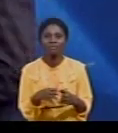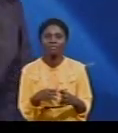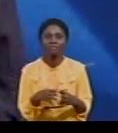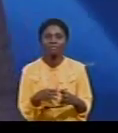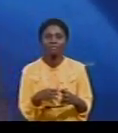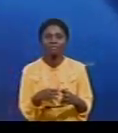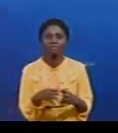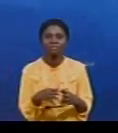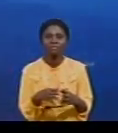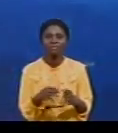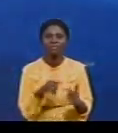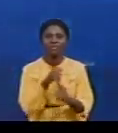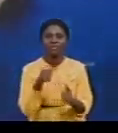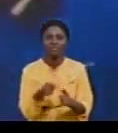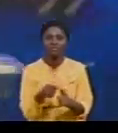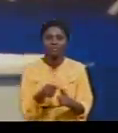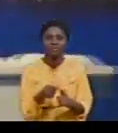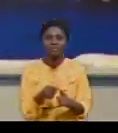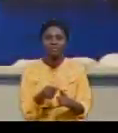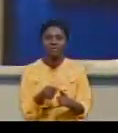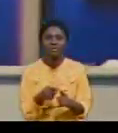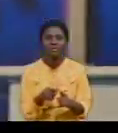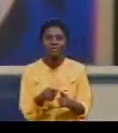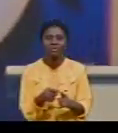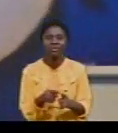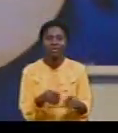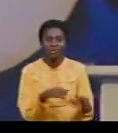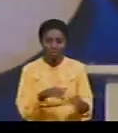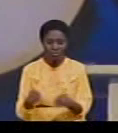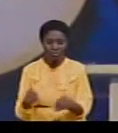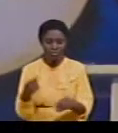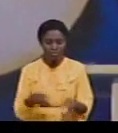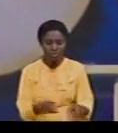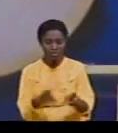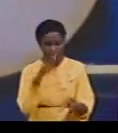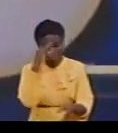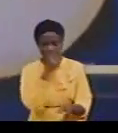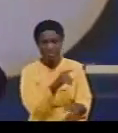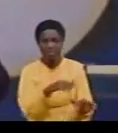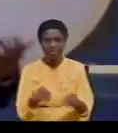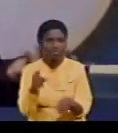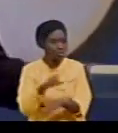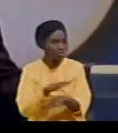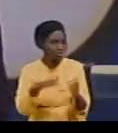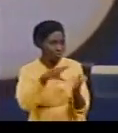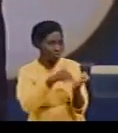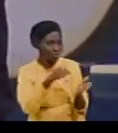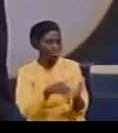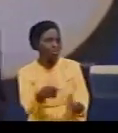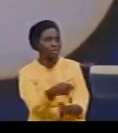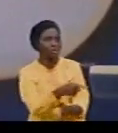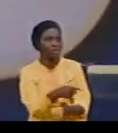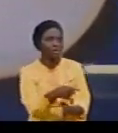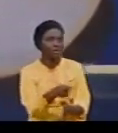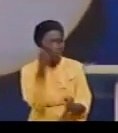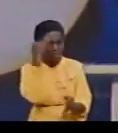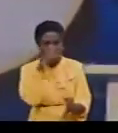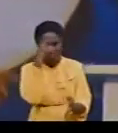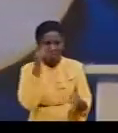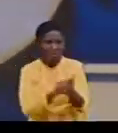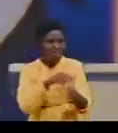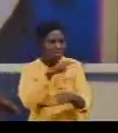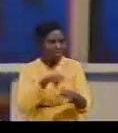cockroach, when they move the way they move, you don't copy them. Why? Because that nature is not in